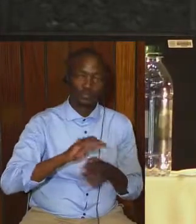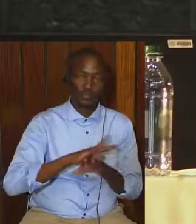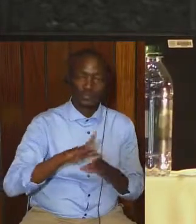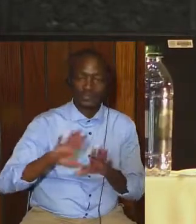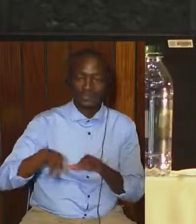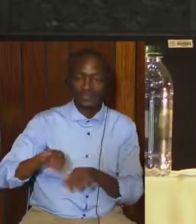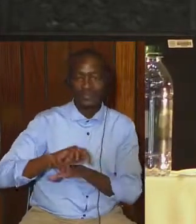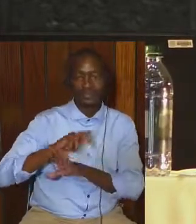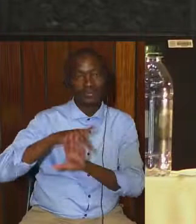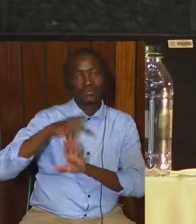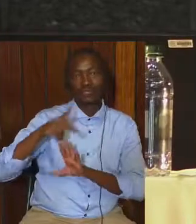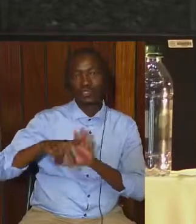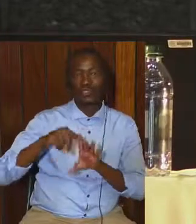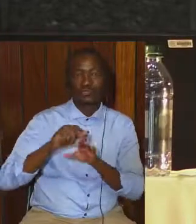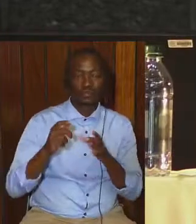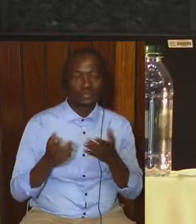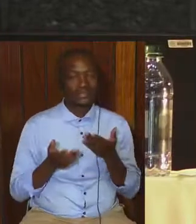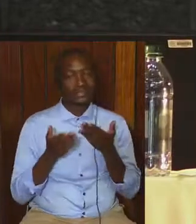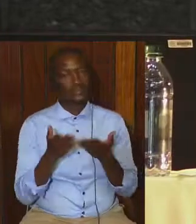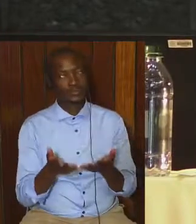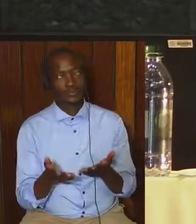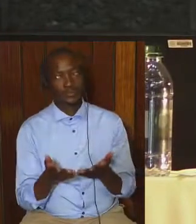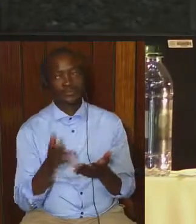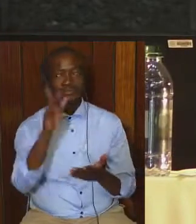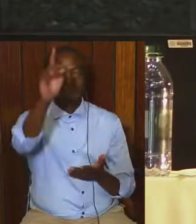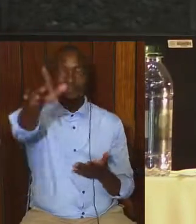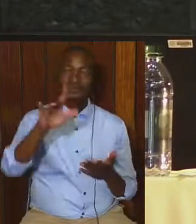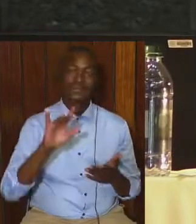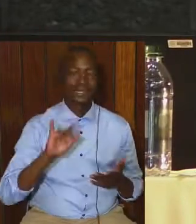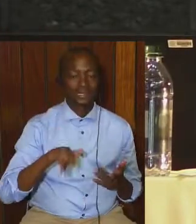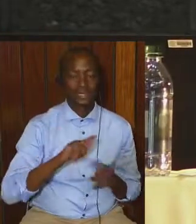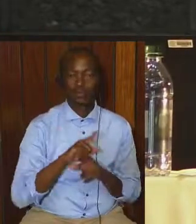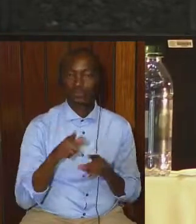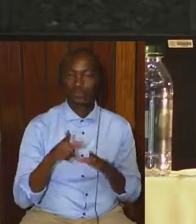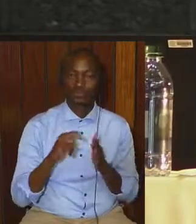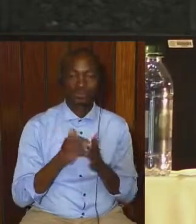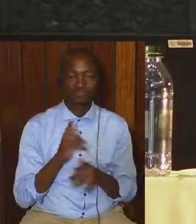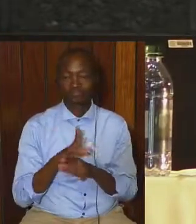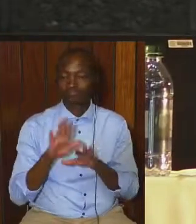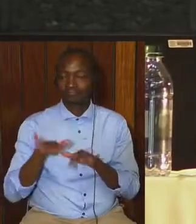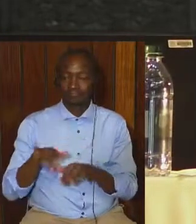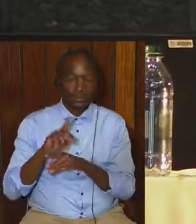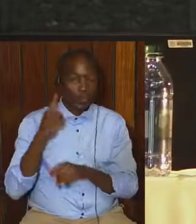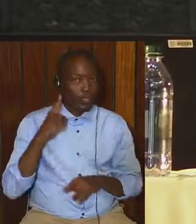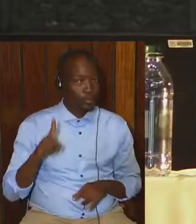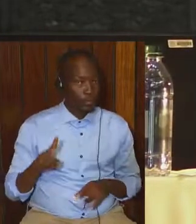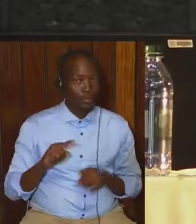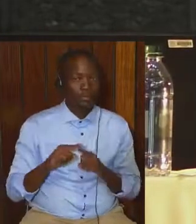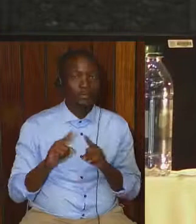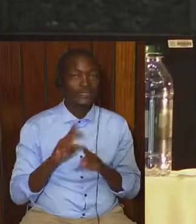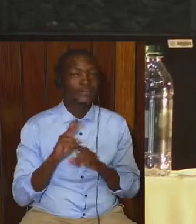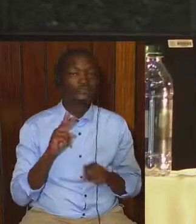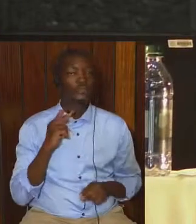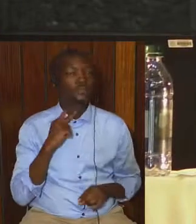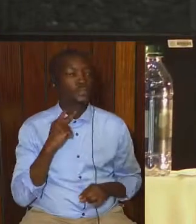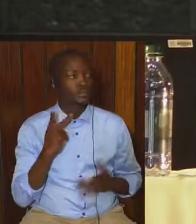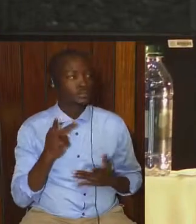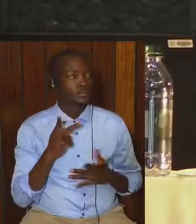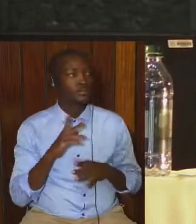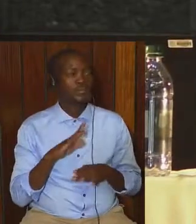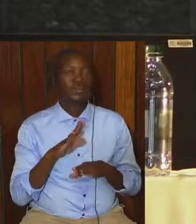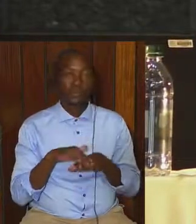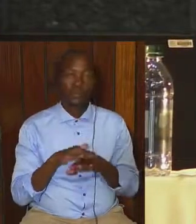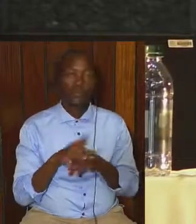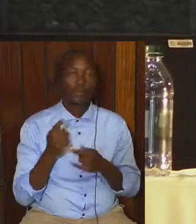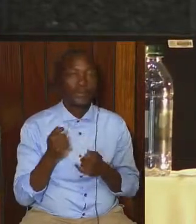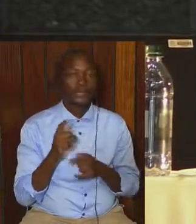the service providers. So that will not just be left as it is. Unfortunately, of course, there will be more money